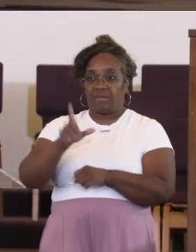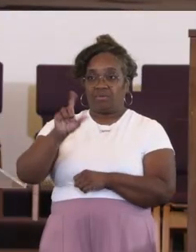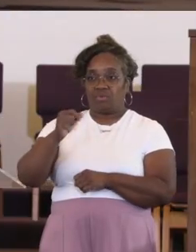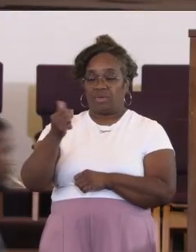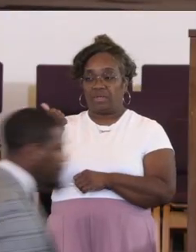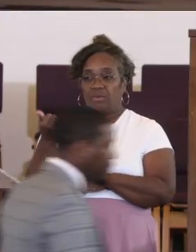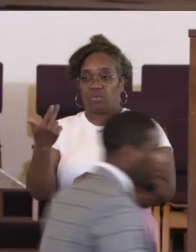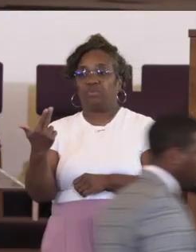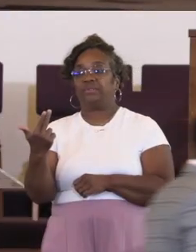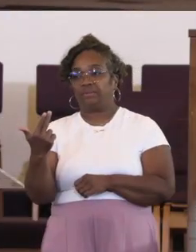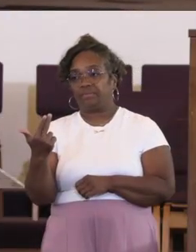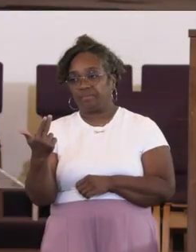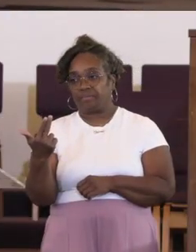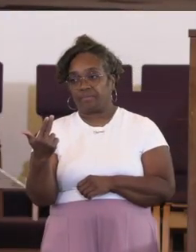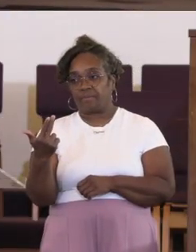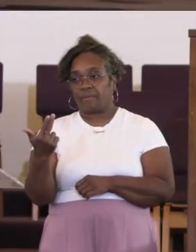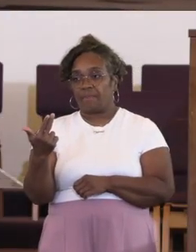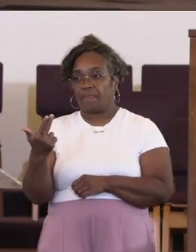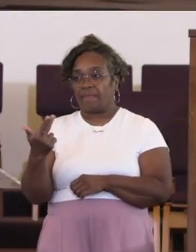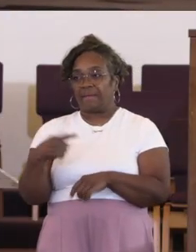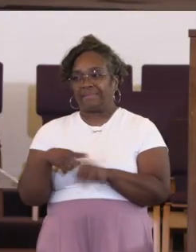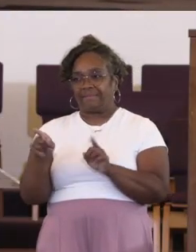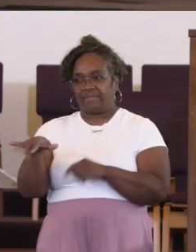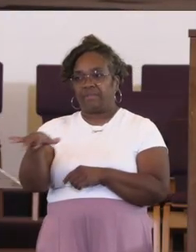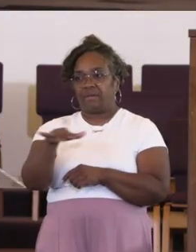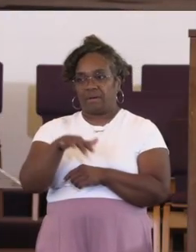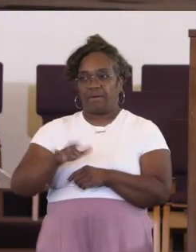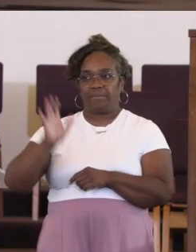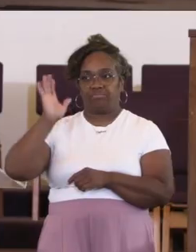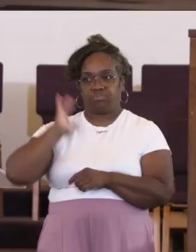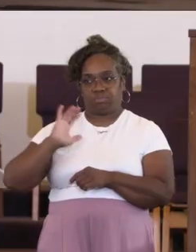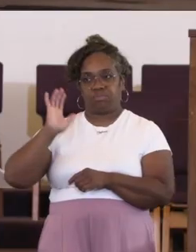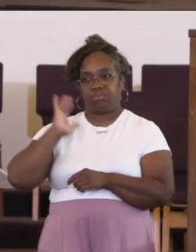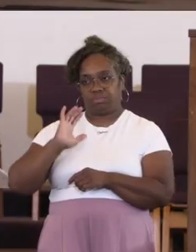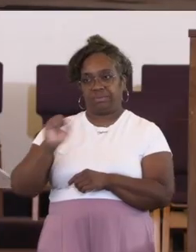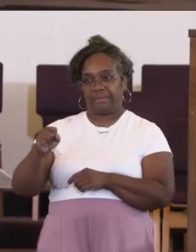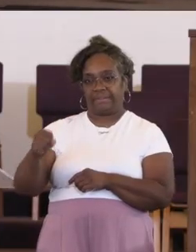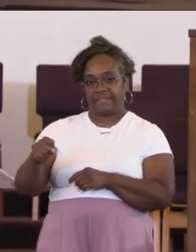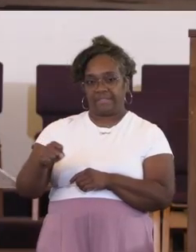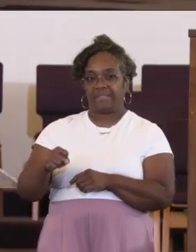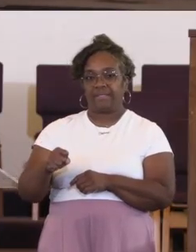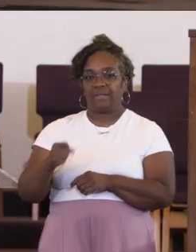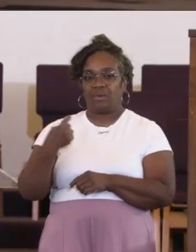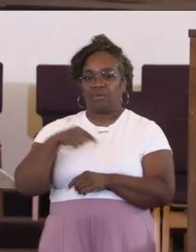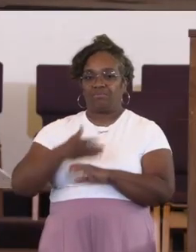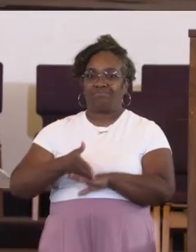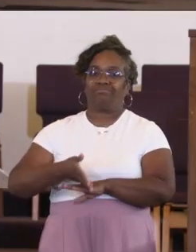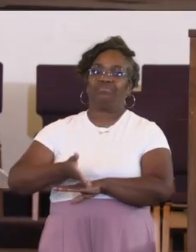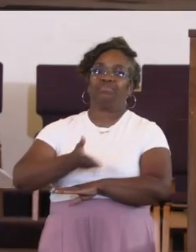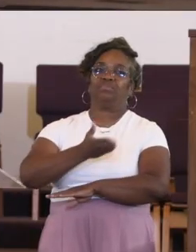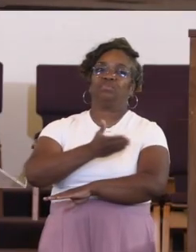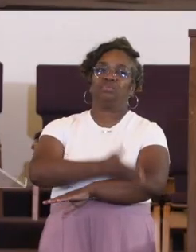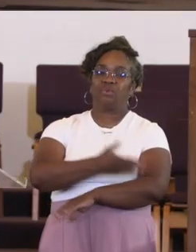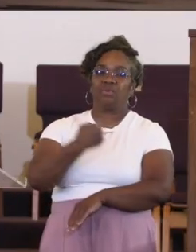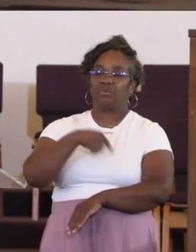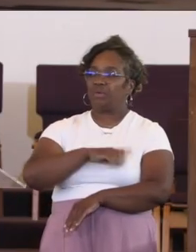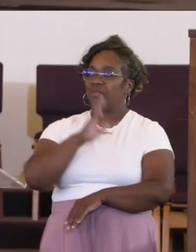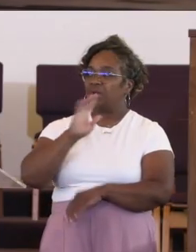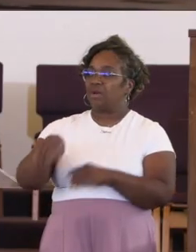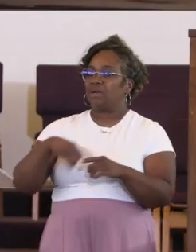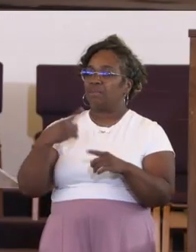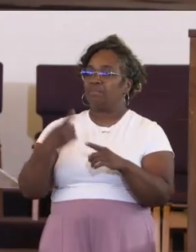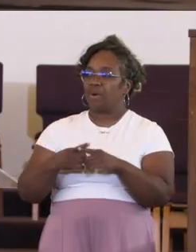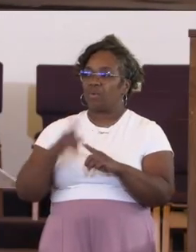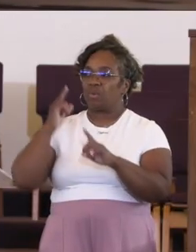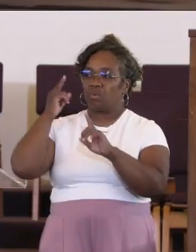2013, and it was a very different neighborhood then. We've come a long way. They talked about the aspirations, and Pastor, I'm